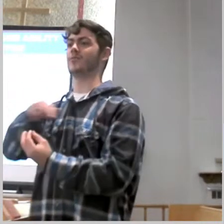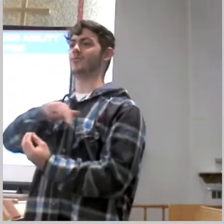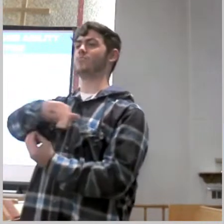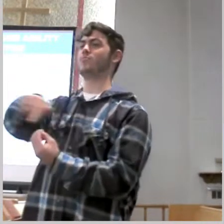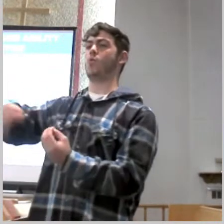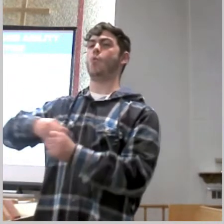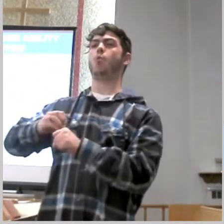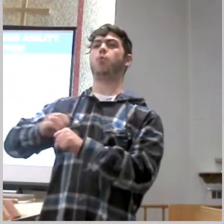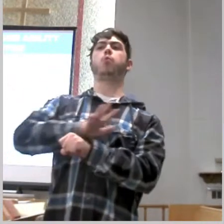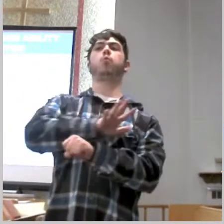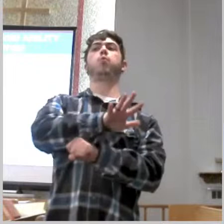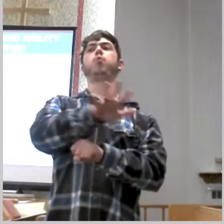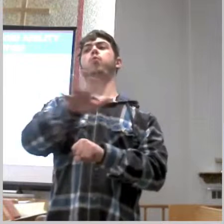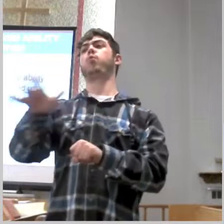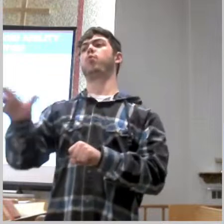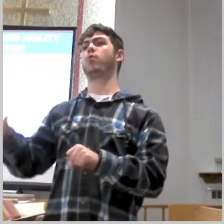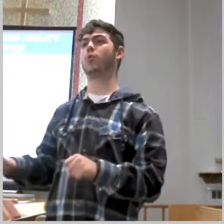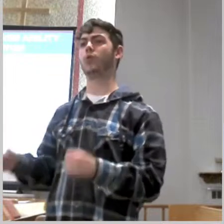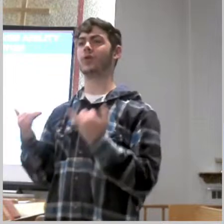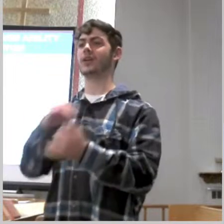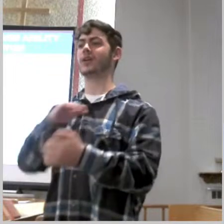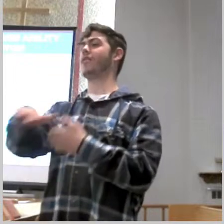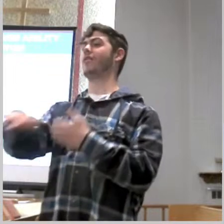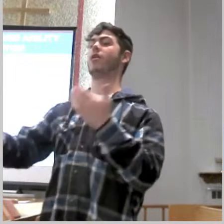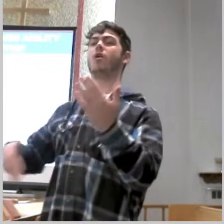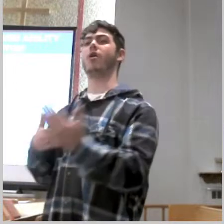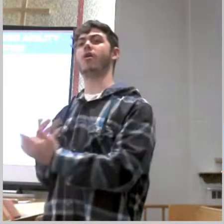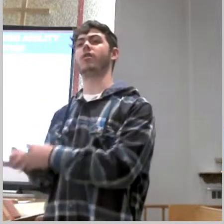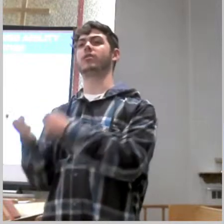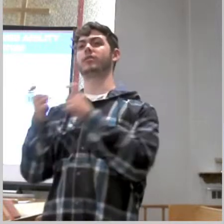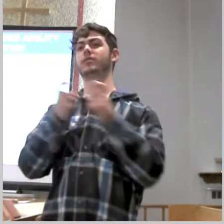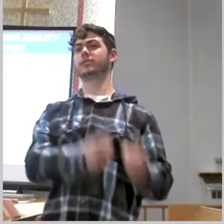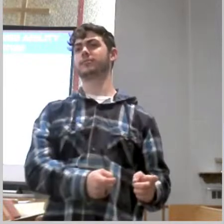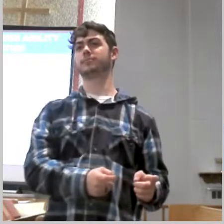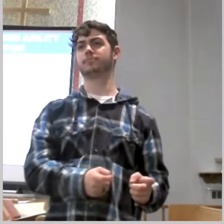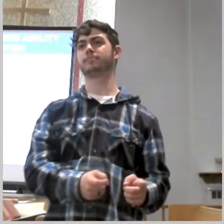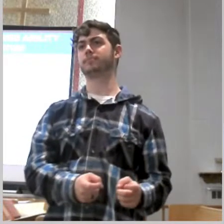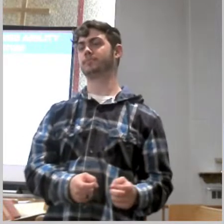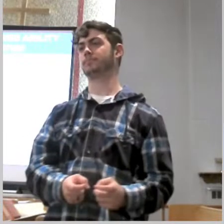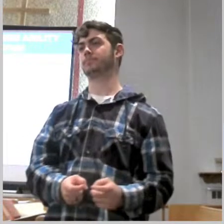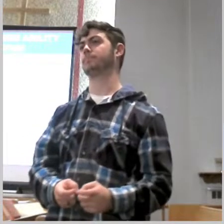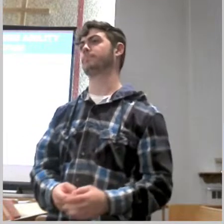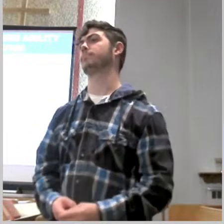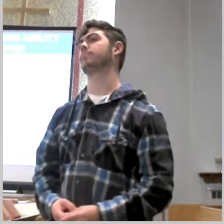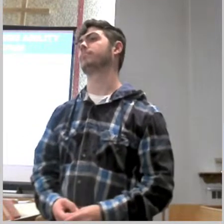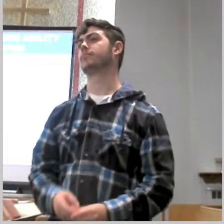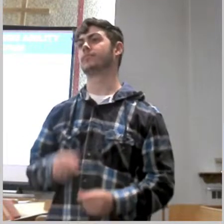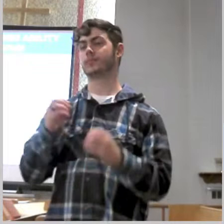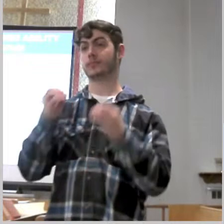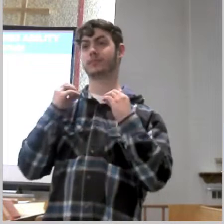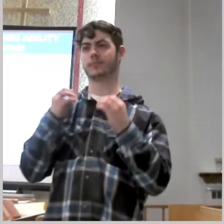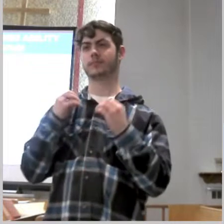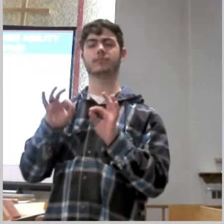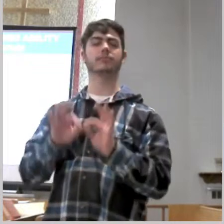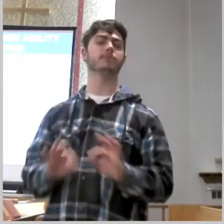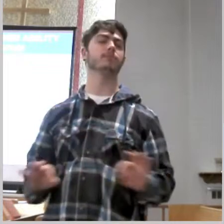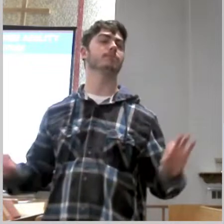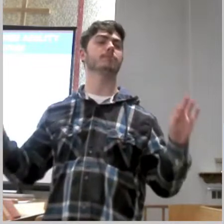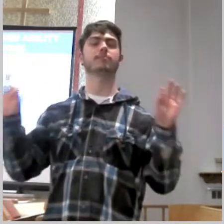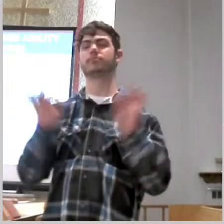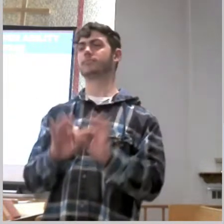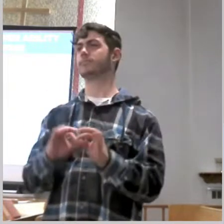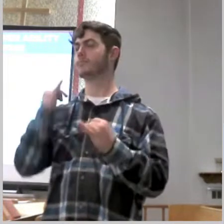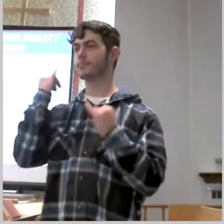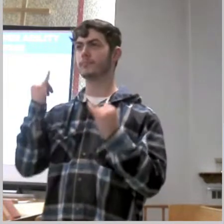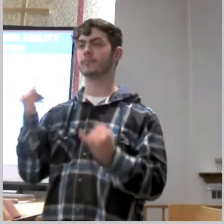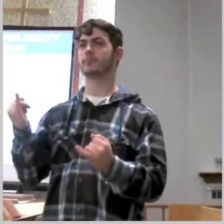this, to create this momentum by their desire, by the attitude. And this teaches us an important concept, brothers and sisters, and